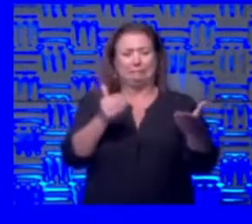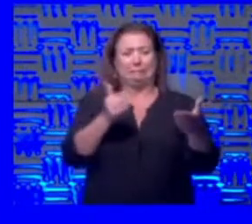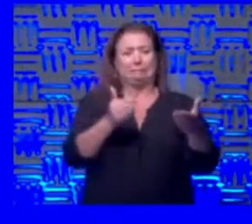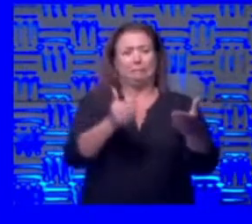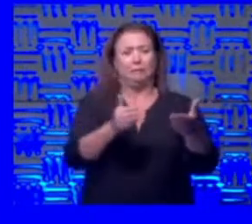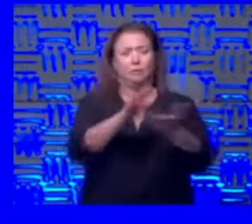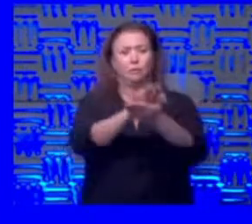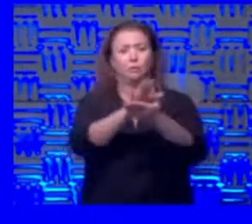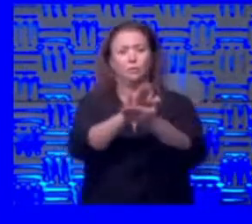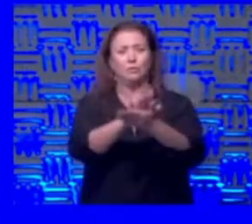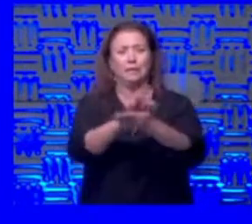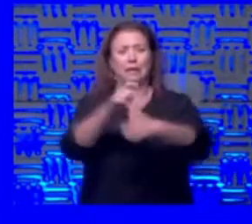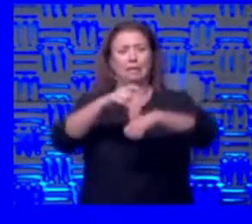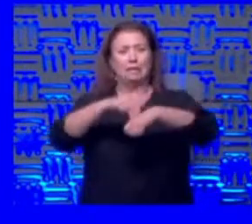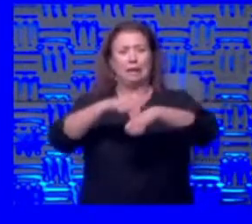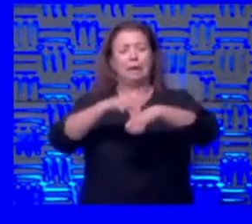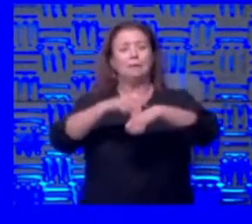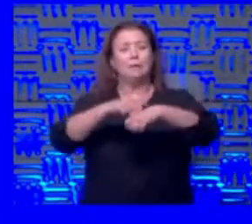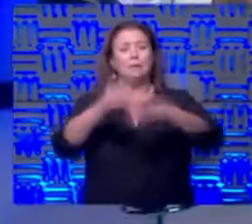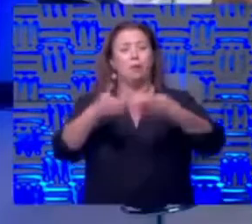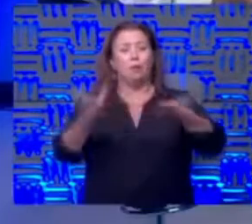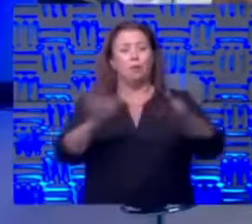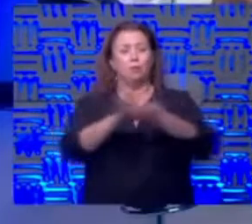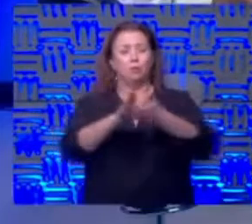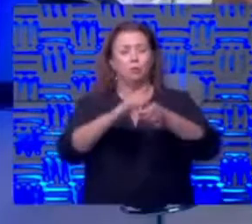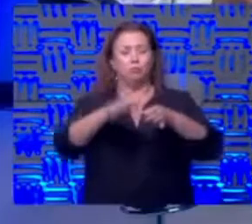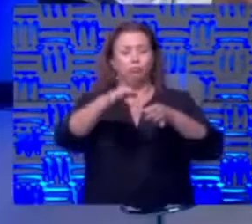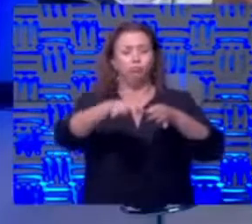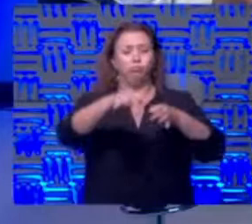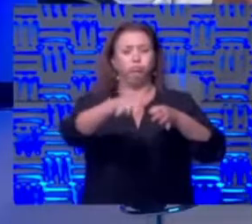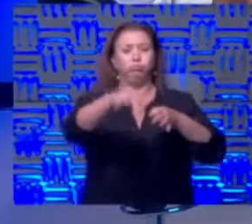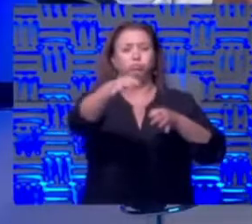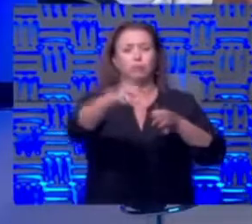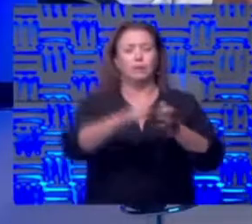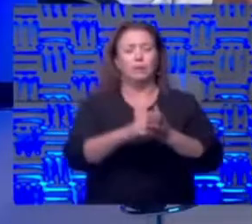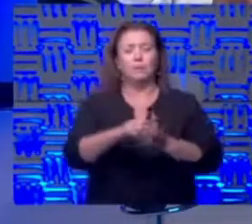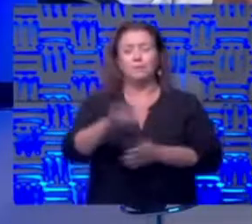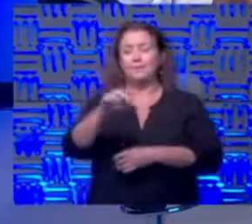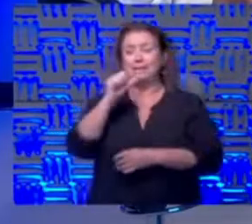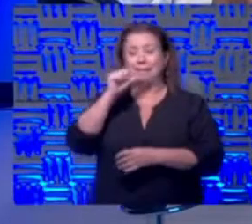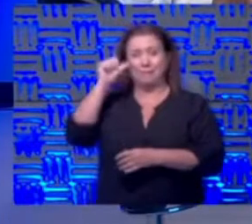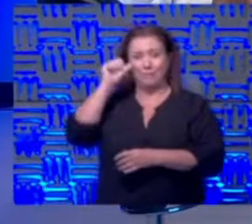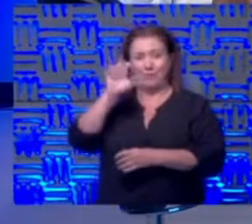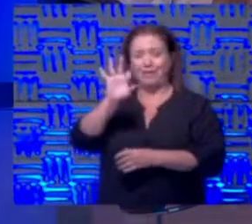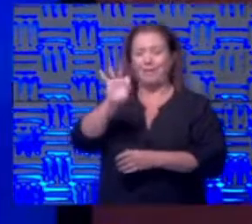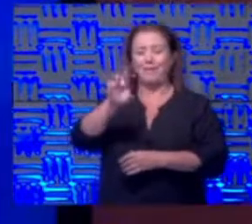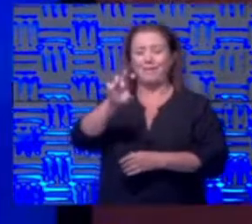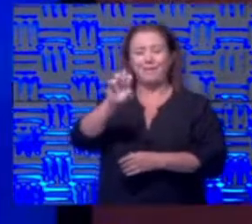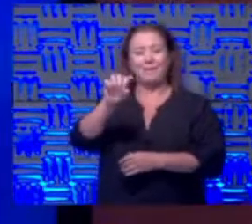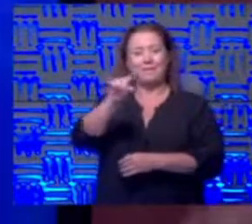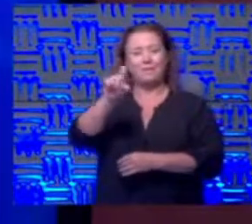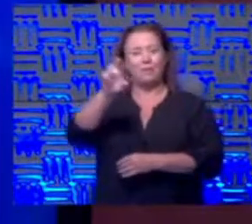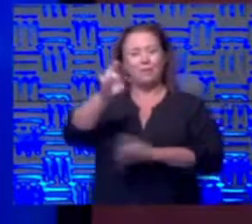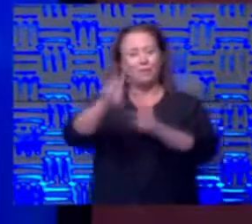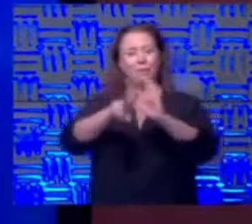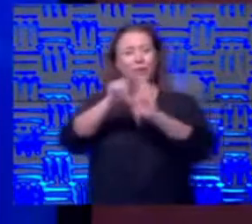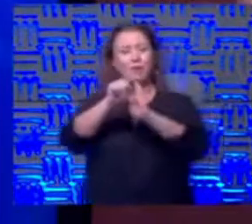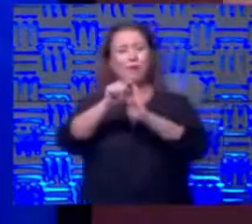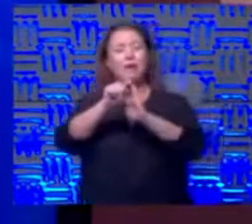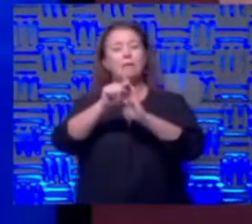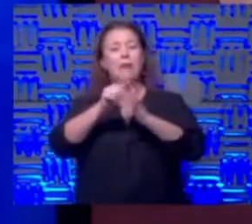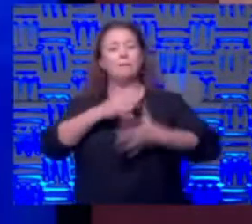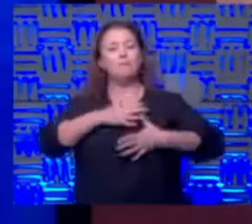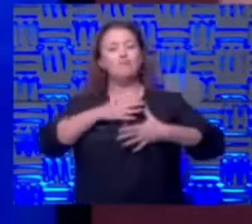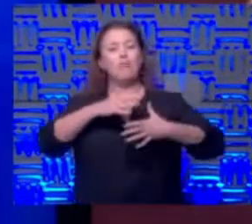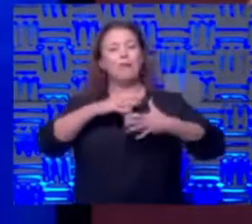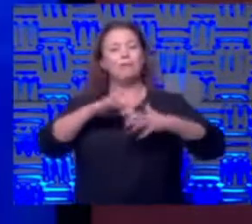and those time frames are being pushed back and pushed back. So, I think our freezer video showed yesterday that we create a breath cloud around